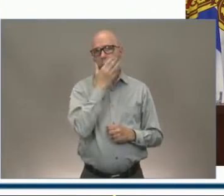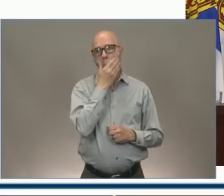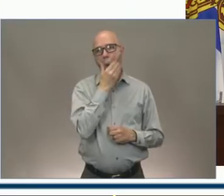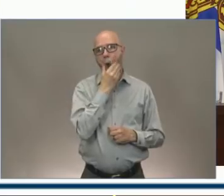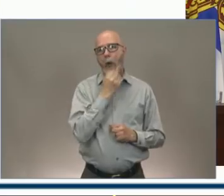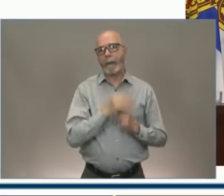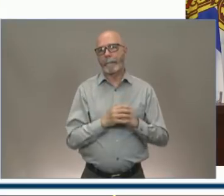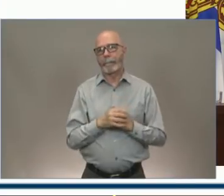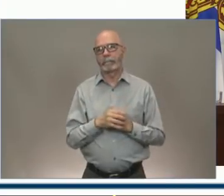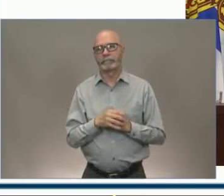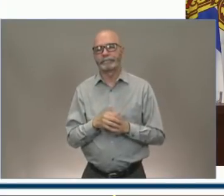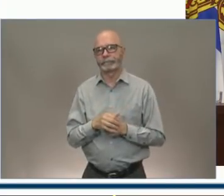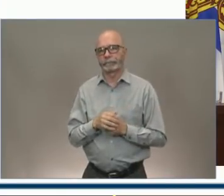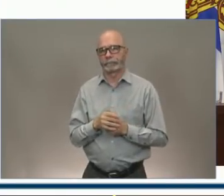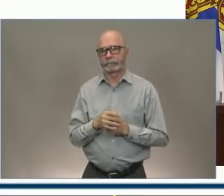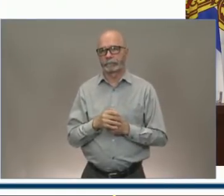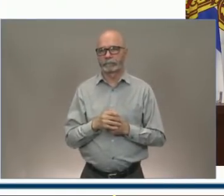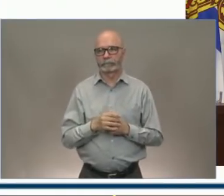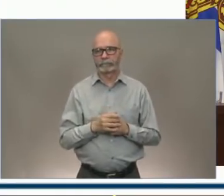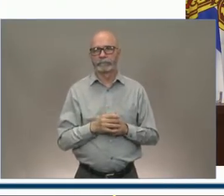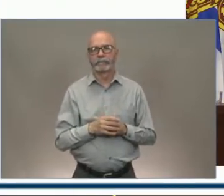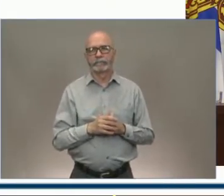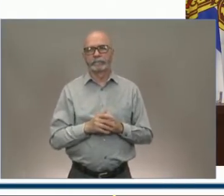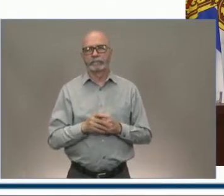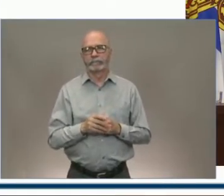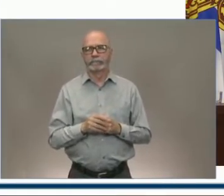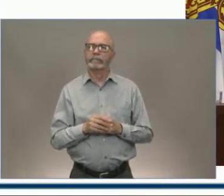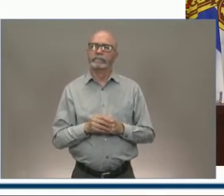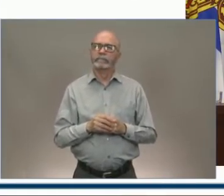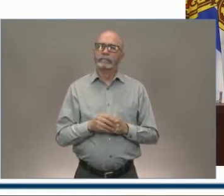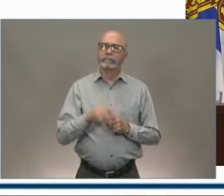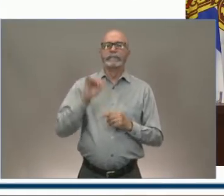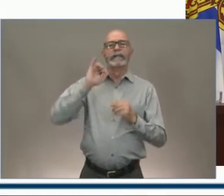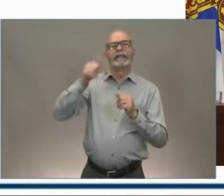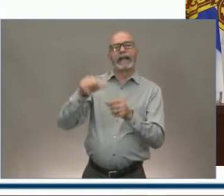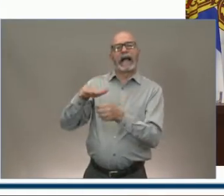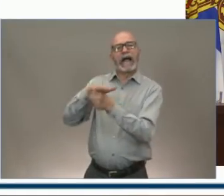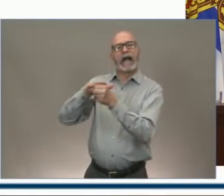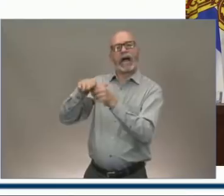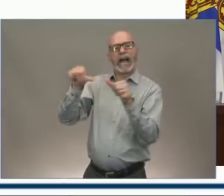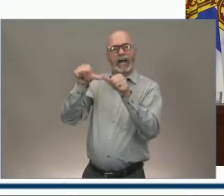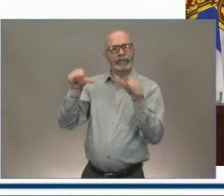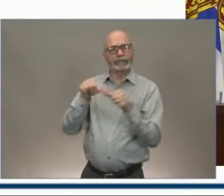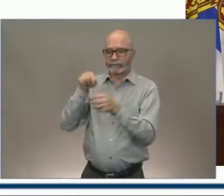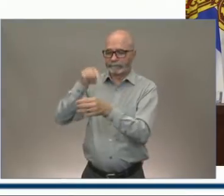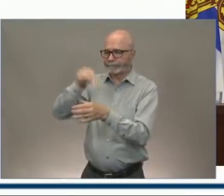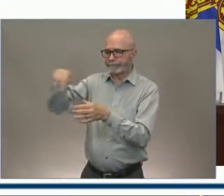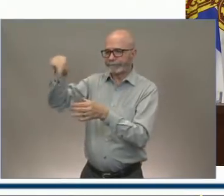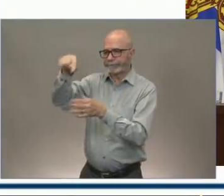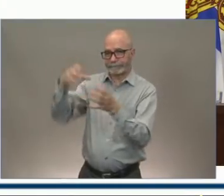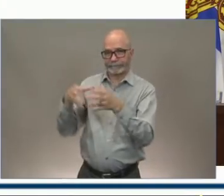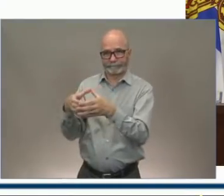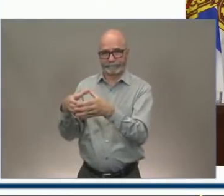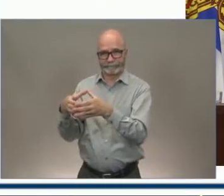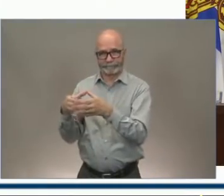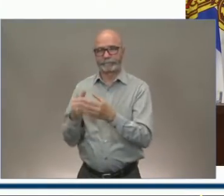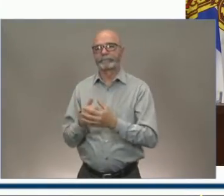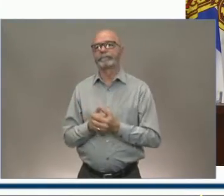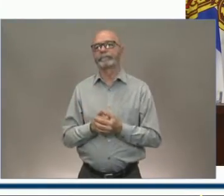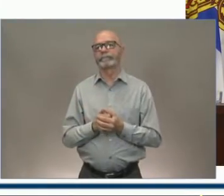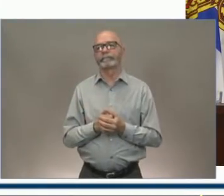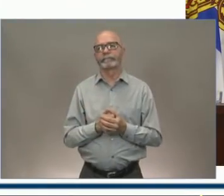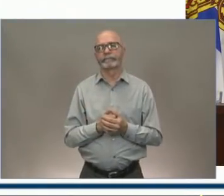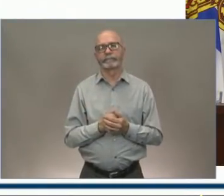rephrase it. There's been, in other jurisdictions, especially in the U.S., queue jumping in terms of health